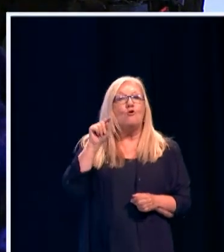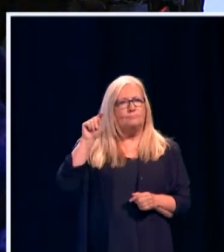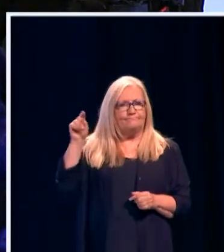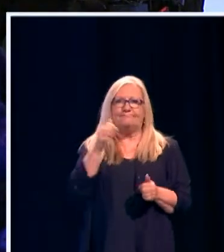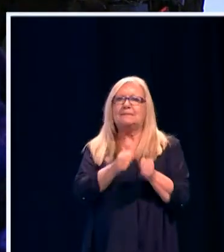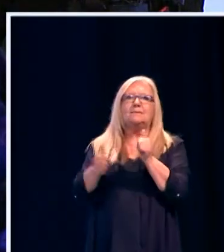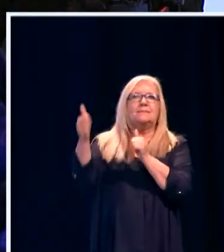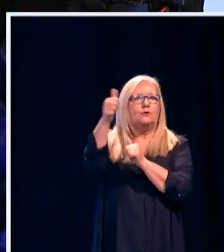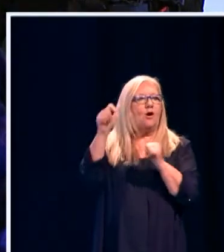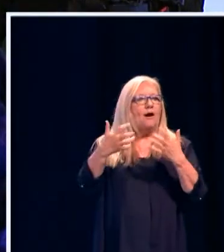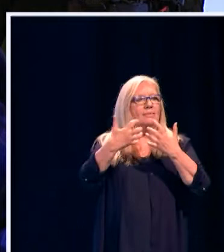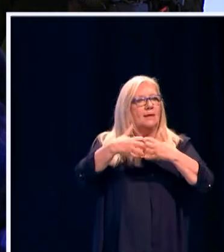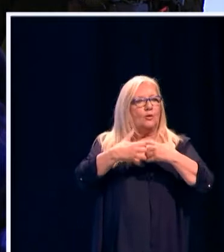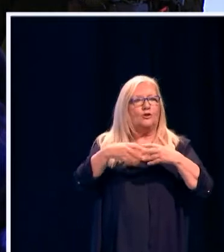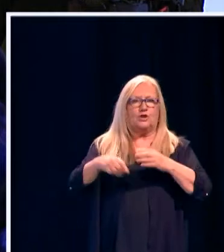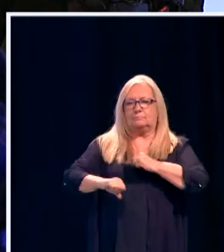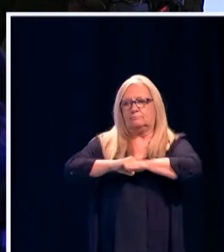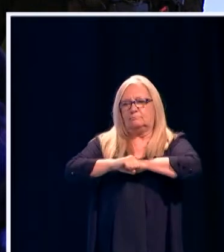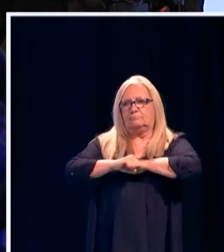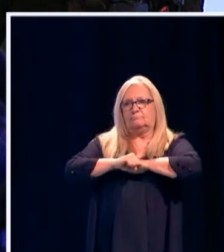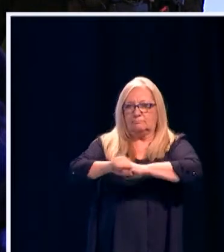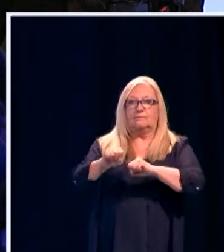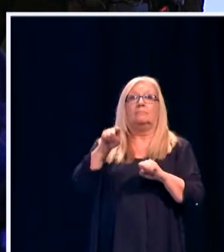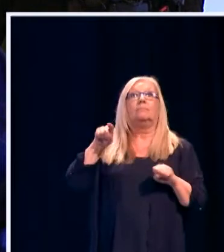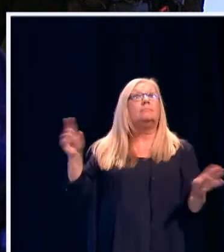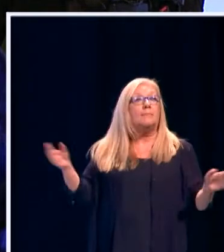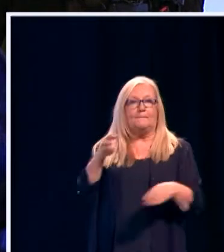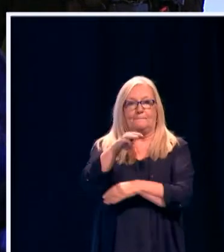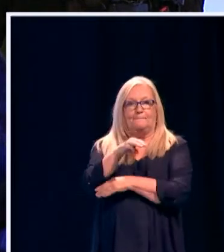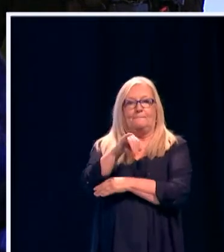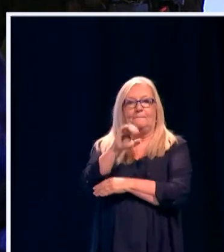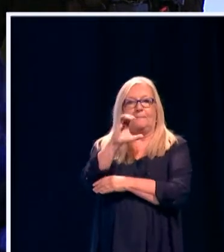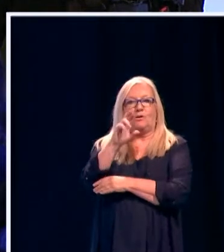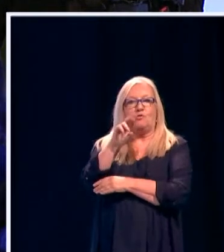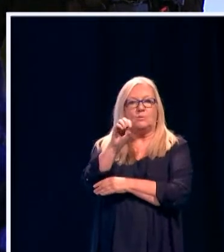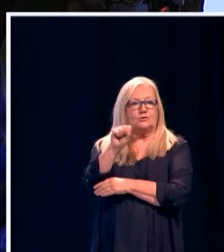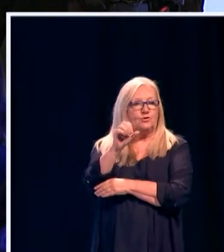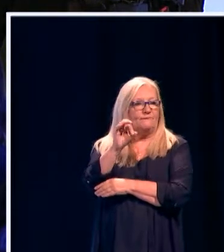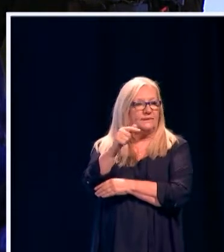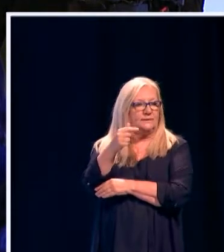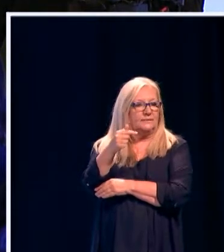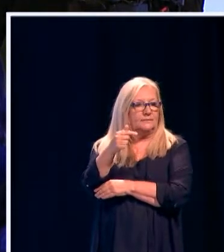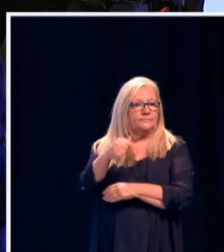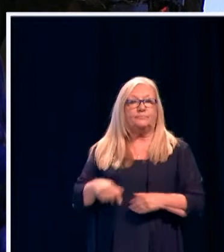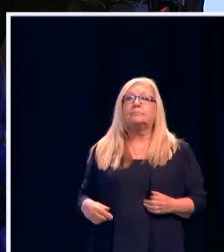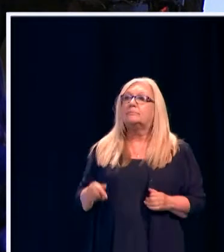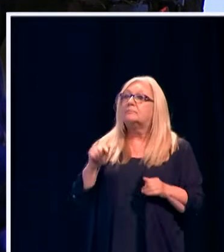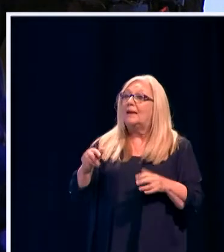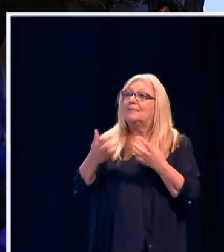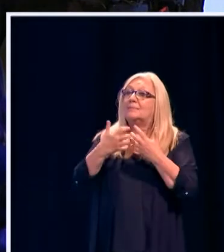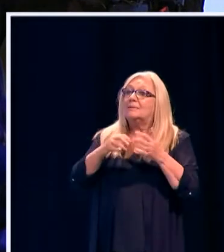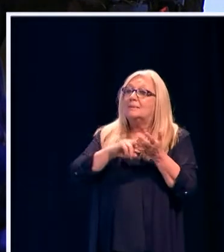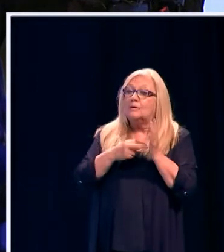Technology Evangelist on Accessibility for Microsoft. Hector worked in the field of assistive technology,